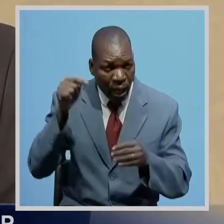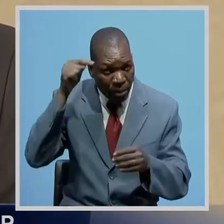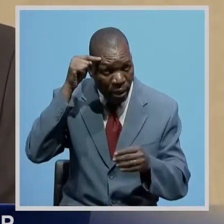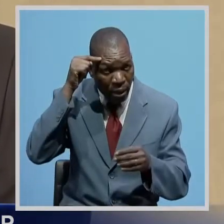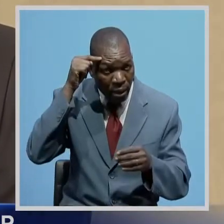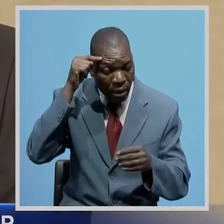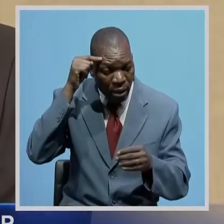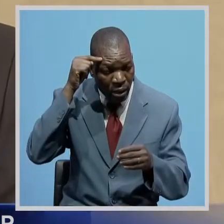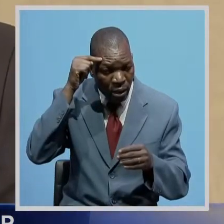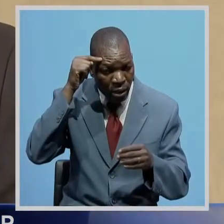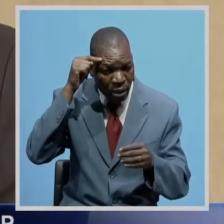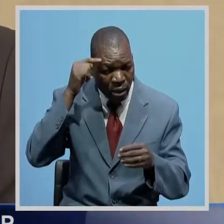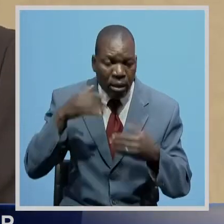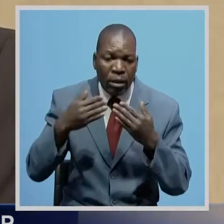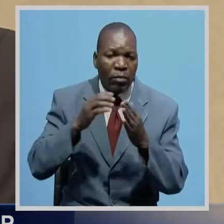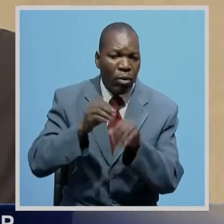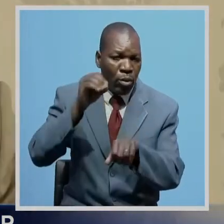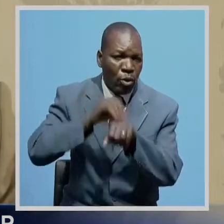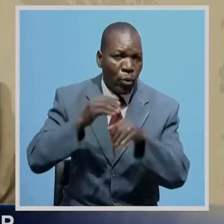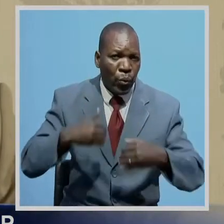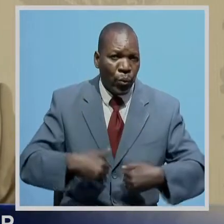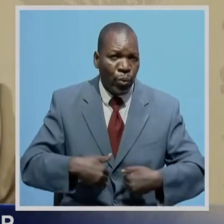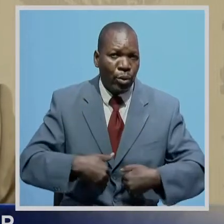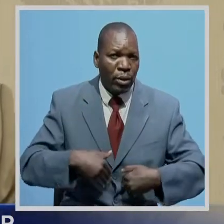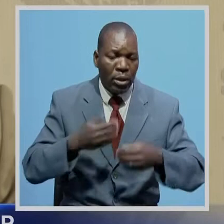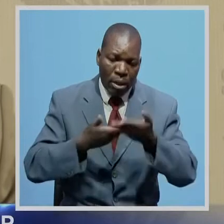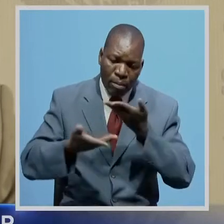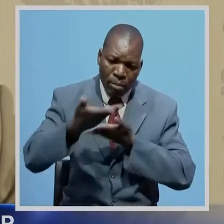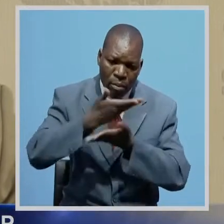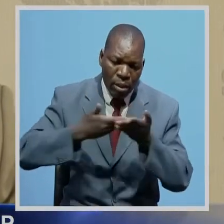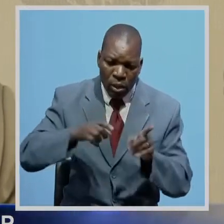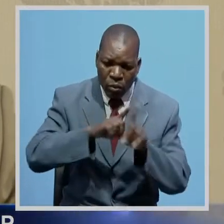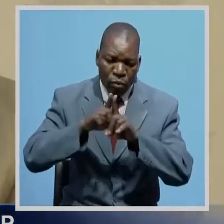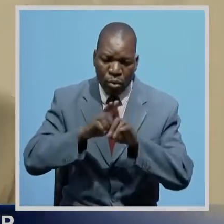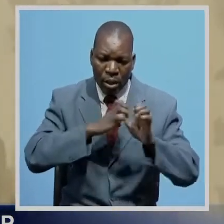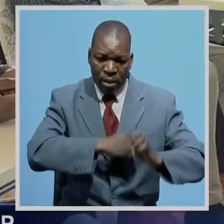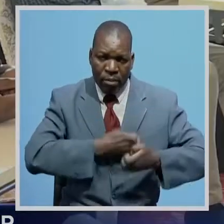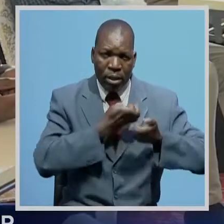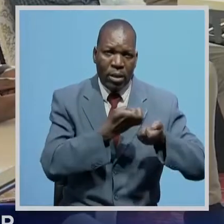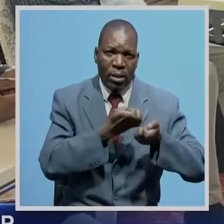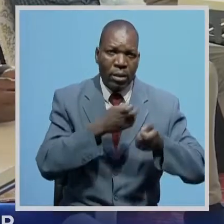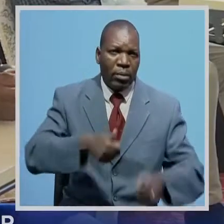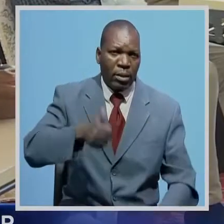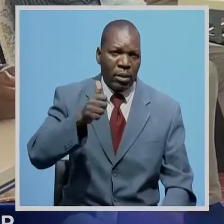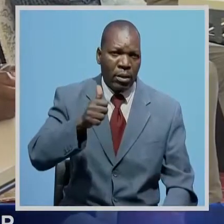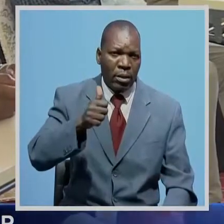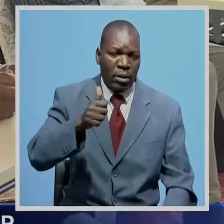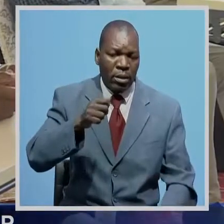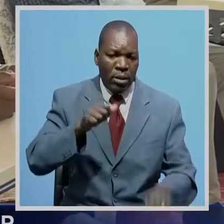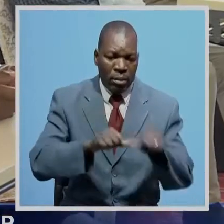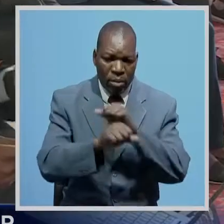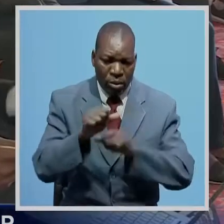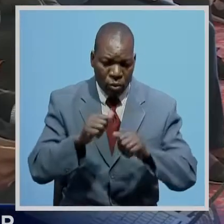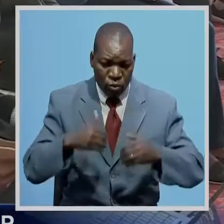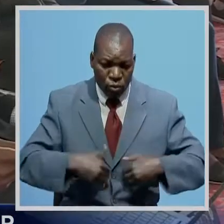you, to engage government and express your views concerning youth